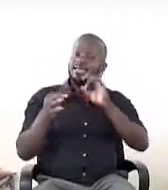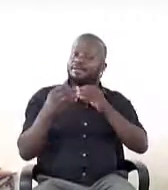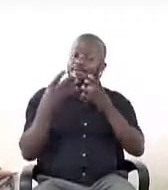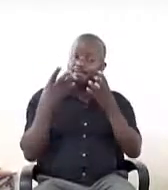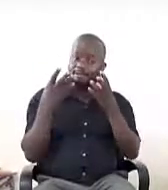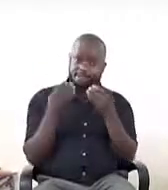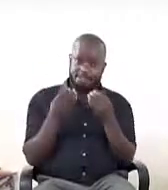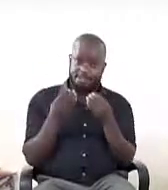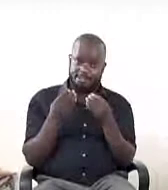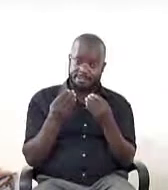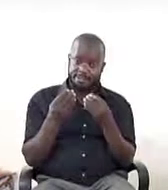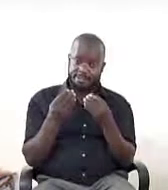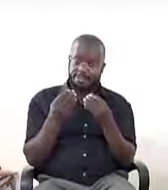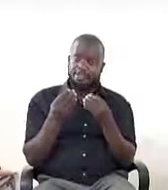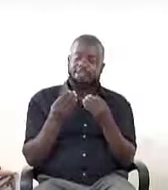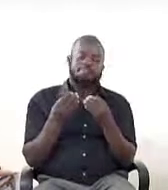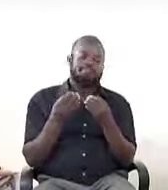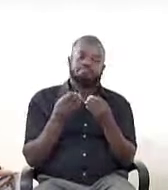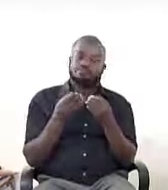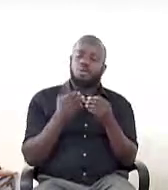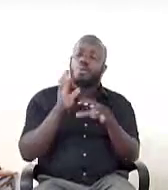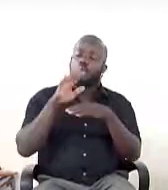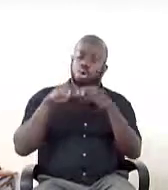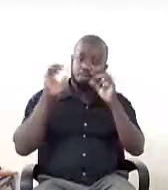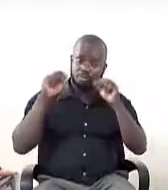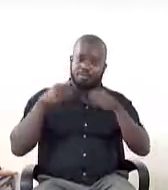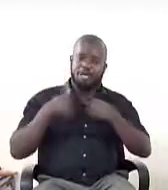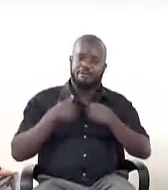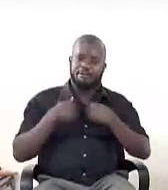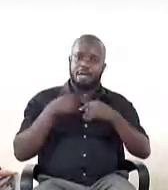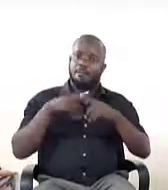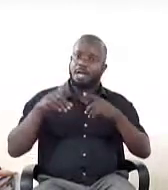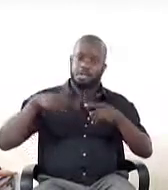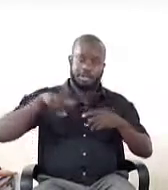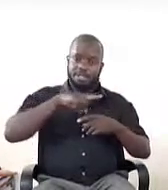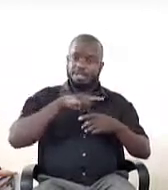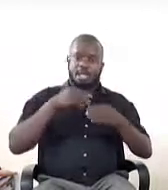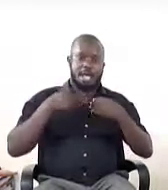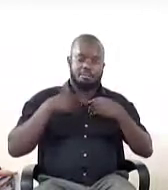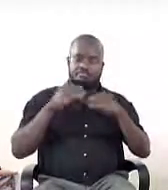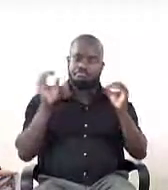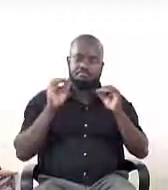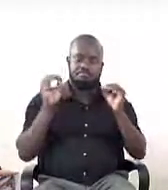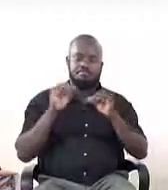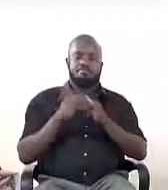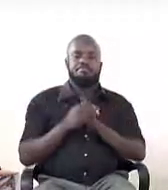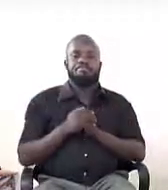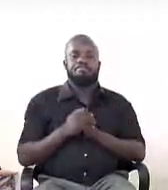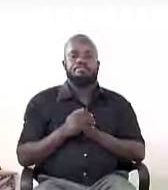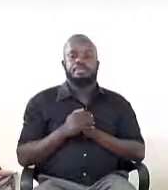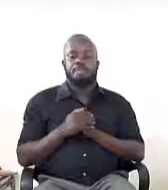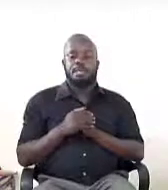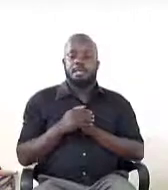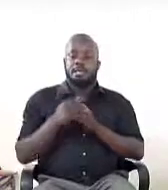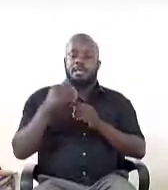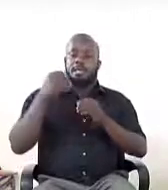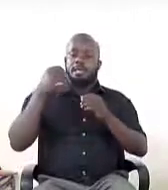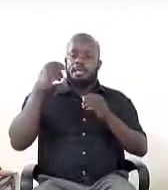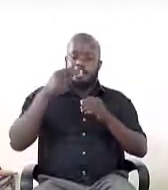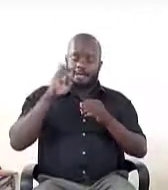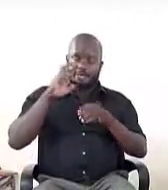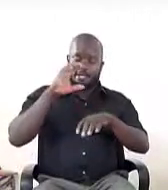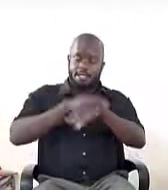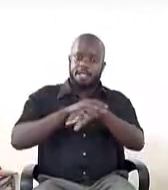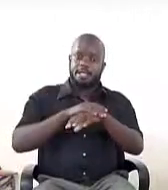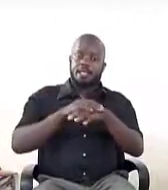to transmit as all the myths say, we would all have HIV, and we don't. HIV is only transmitted in 4